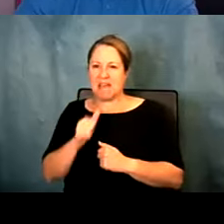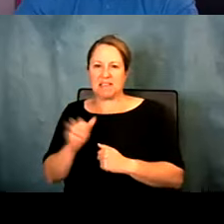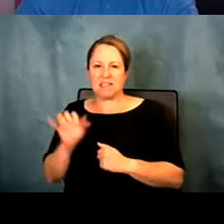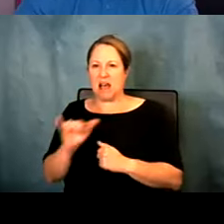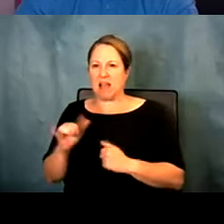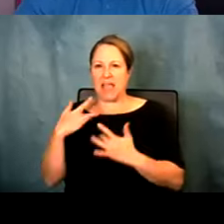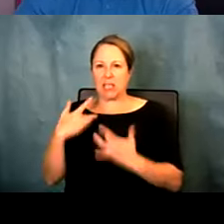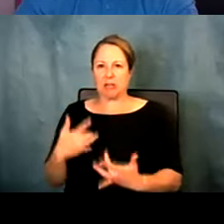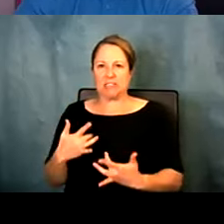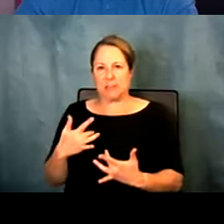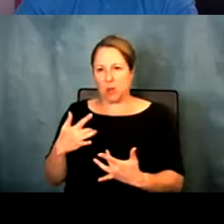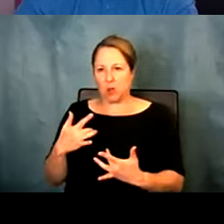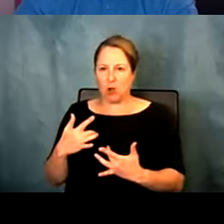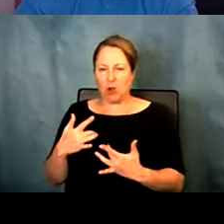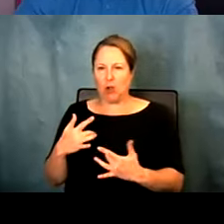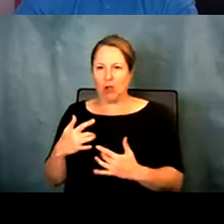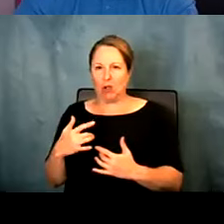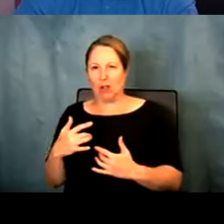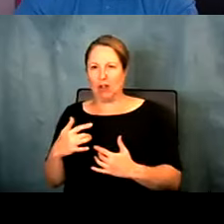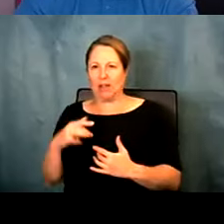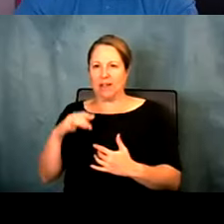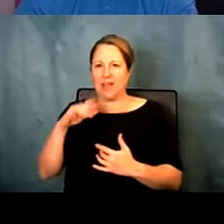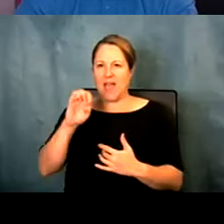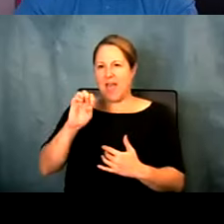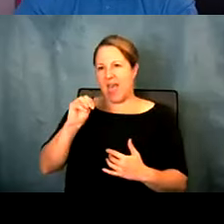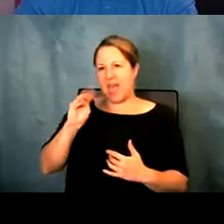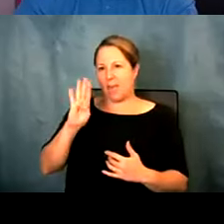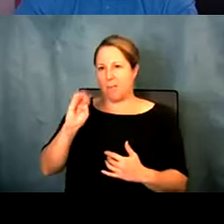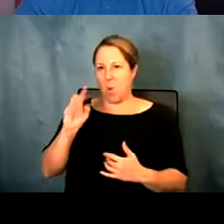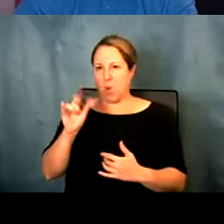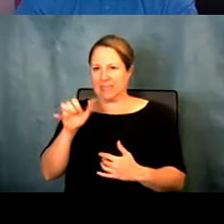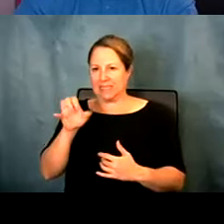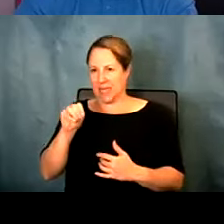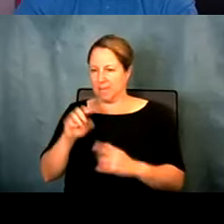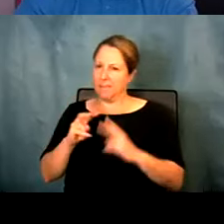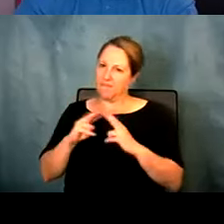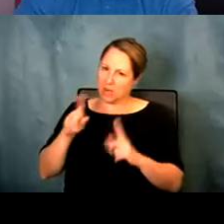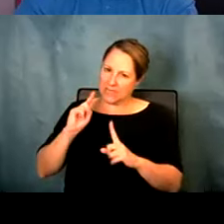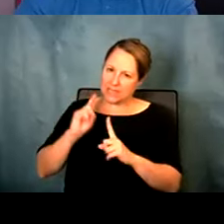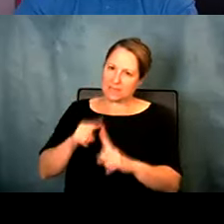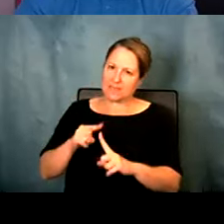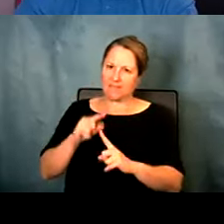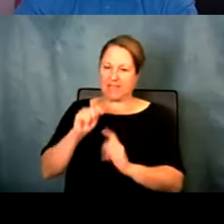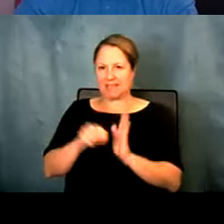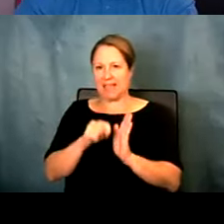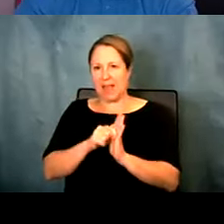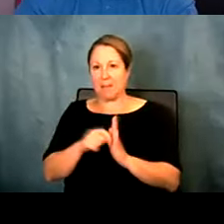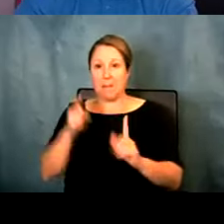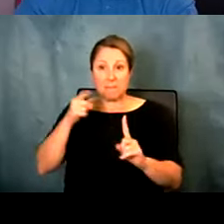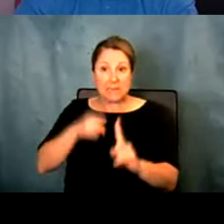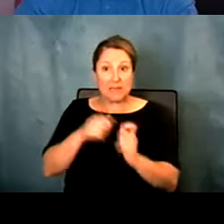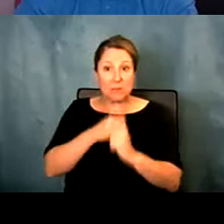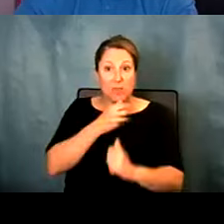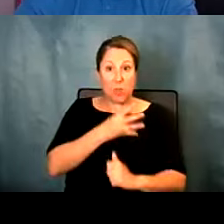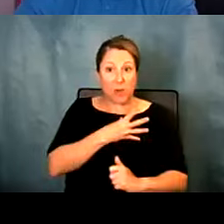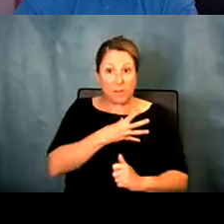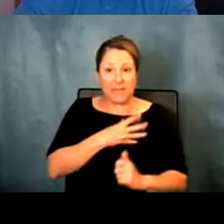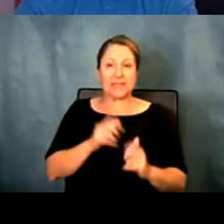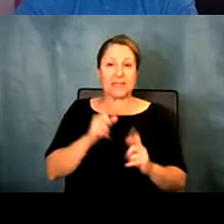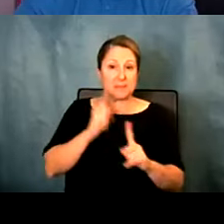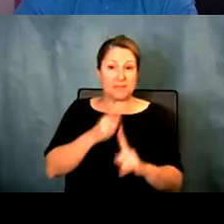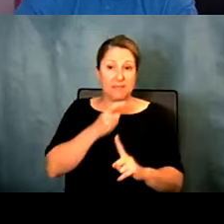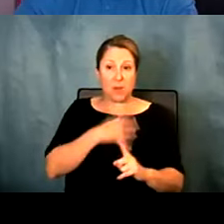deep vein thrombosis. It's a very specific type, but that was seen predominantly in women under